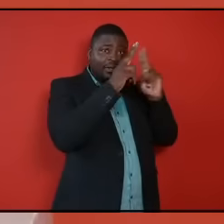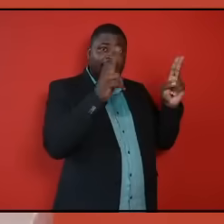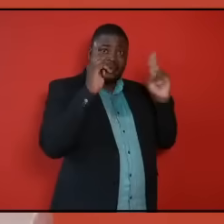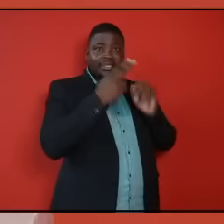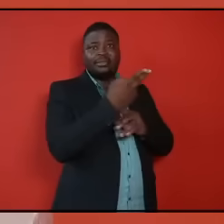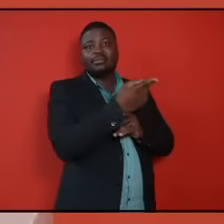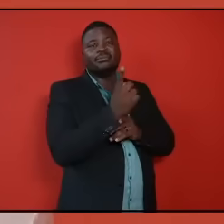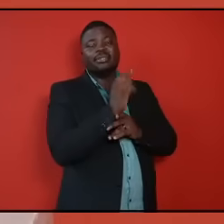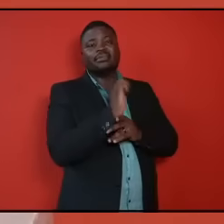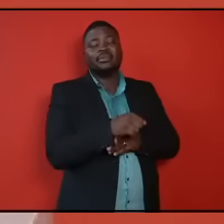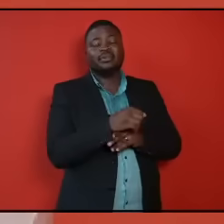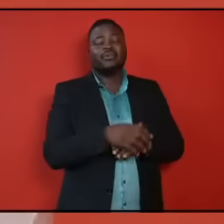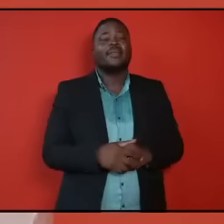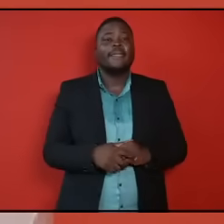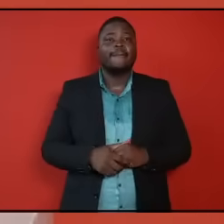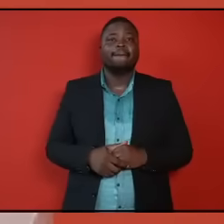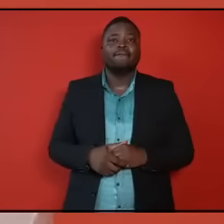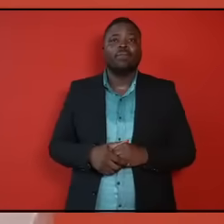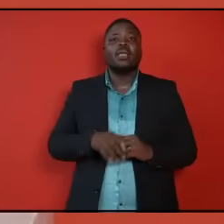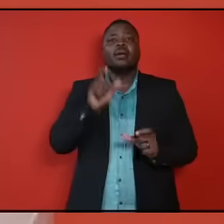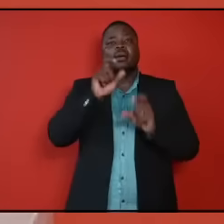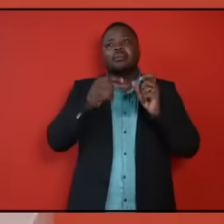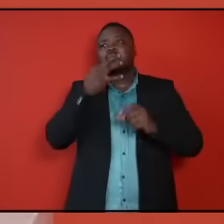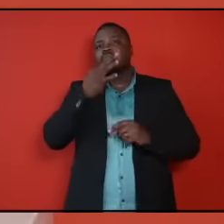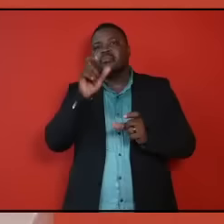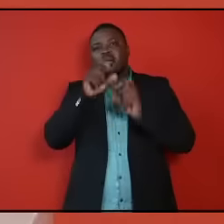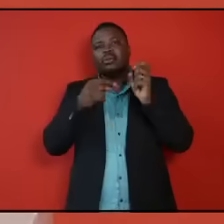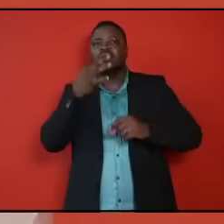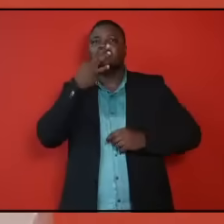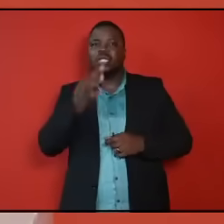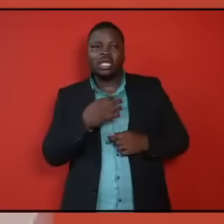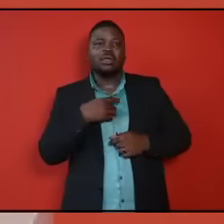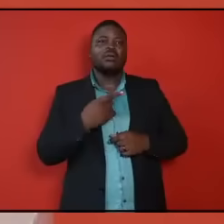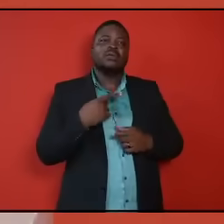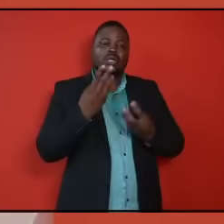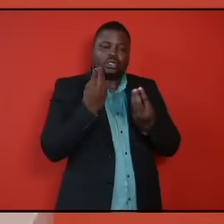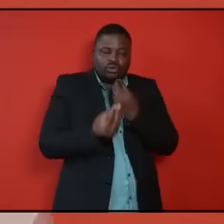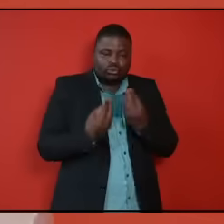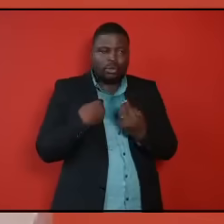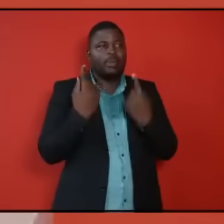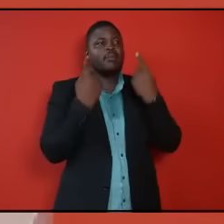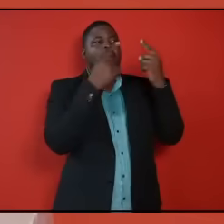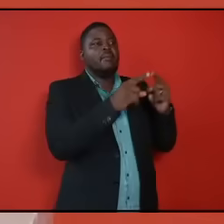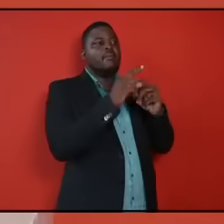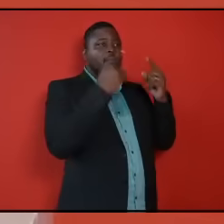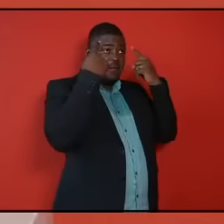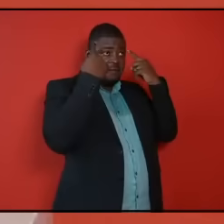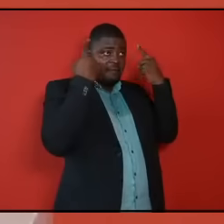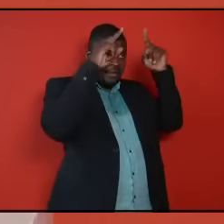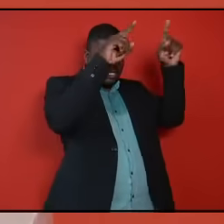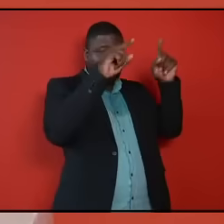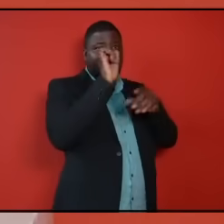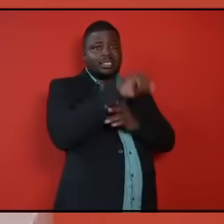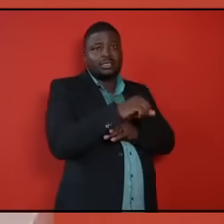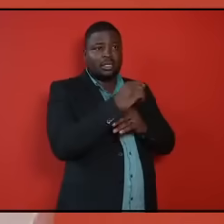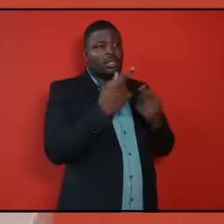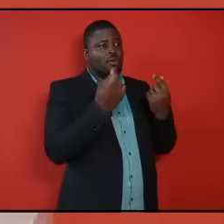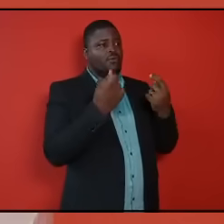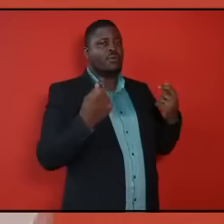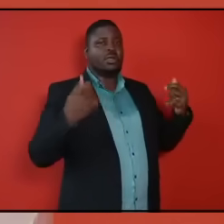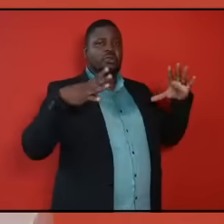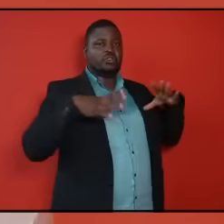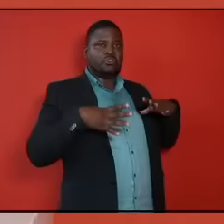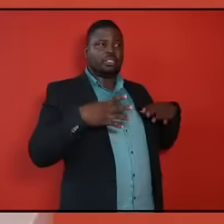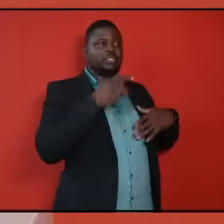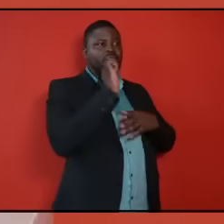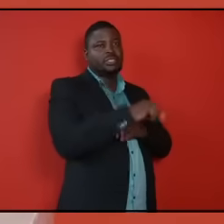People tell us, no, they take their children to vets and they are rich and therefore they